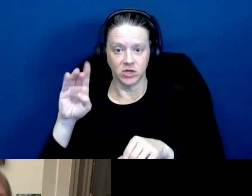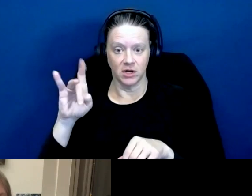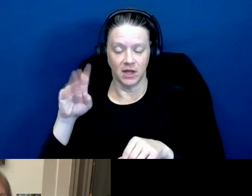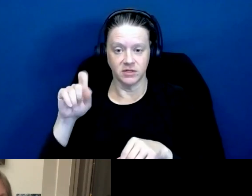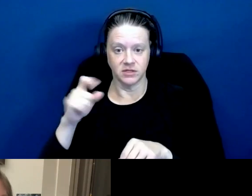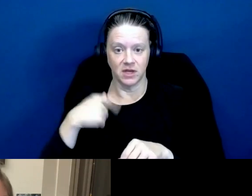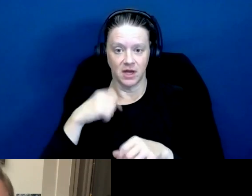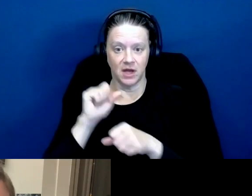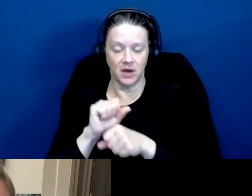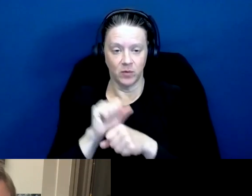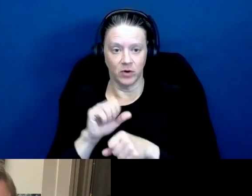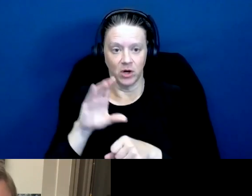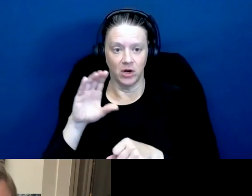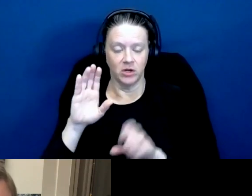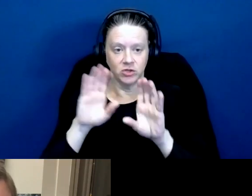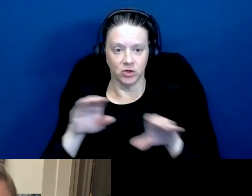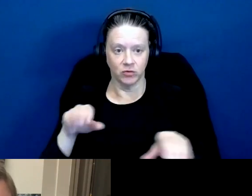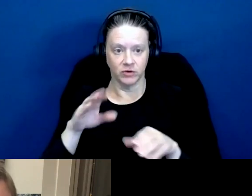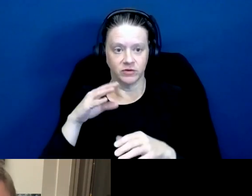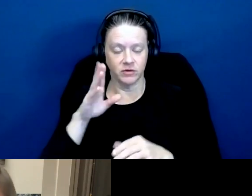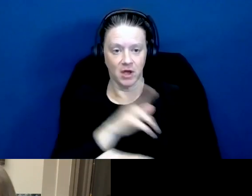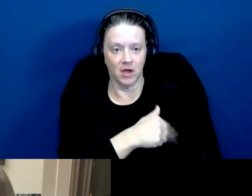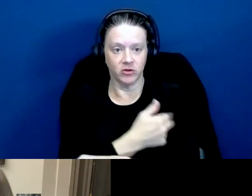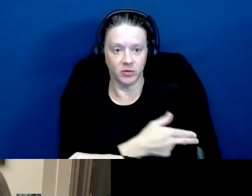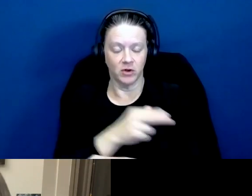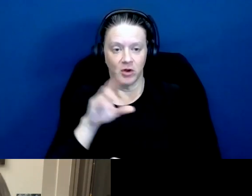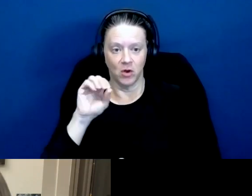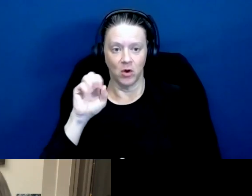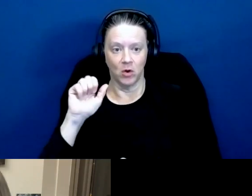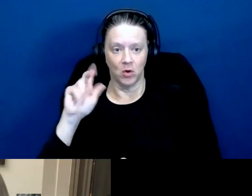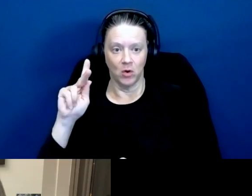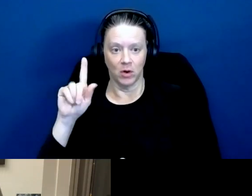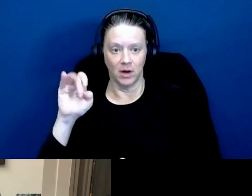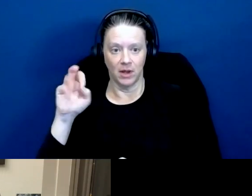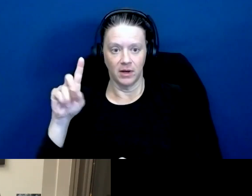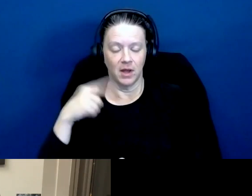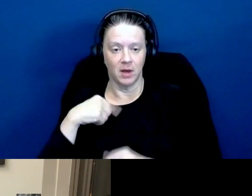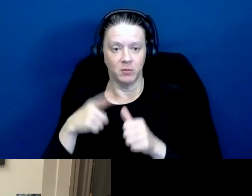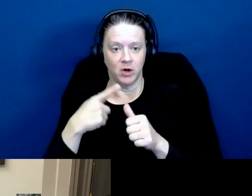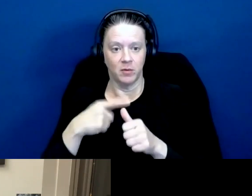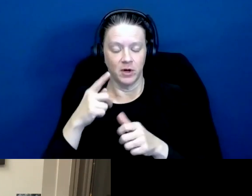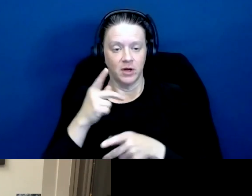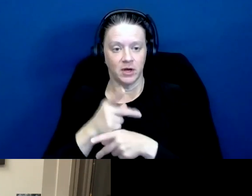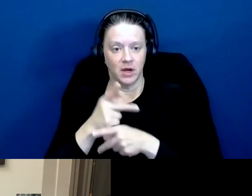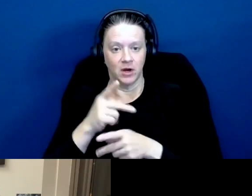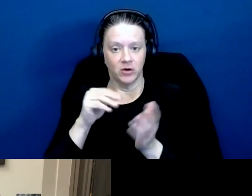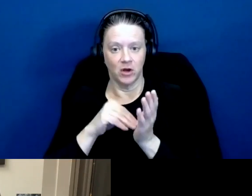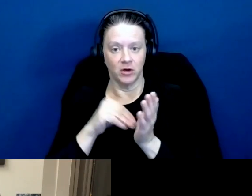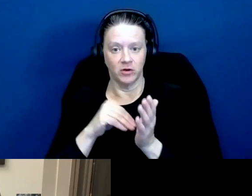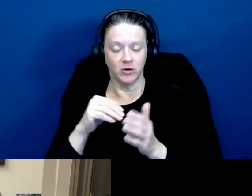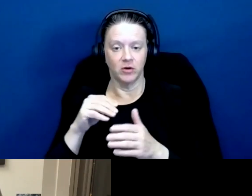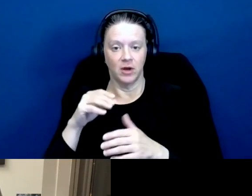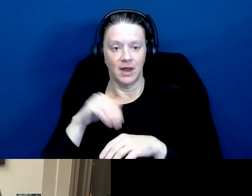I work at Children's Hospital Oakland. I'm a primary care doctor at the Primary Care Clinic associated with Children's